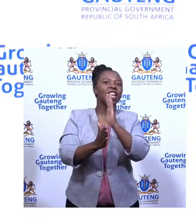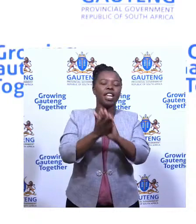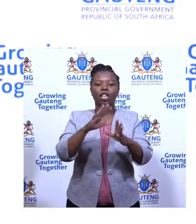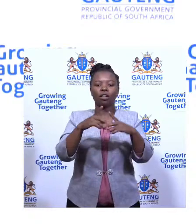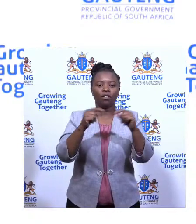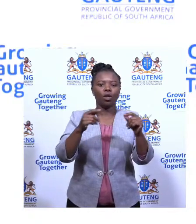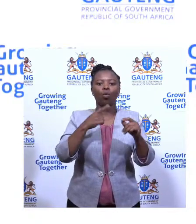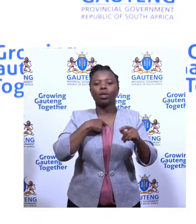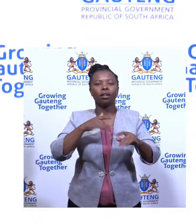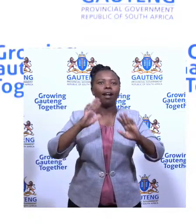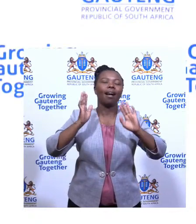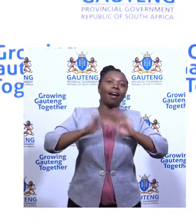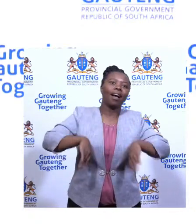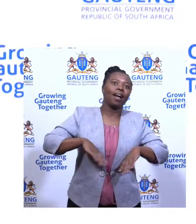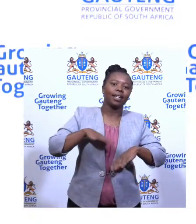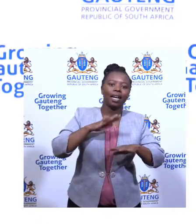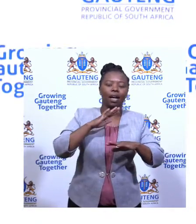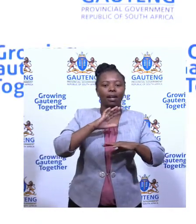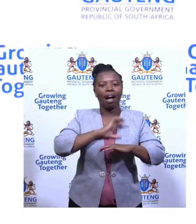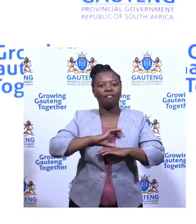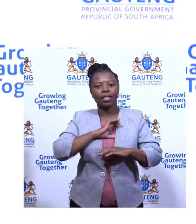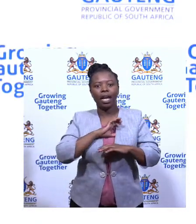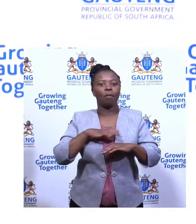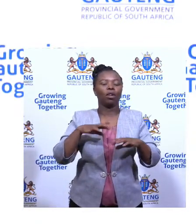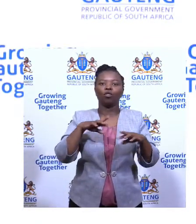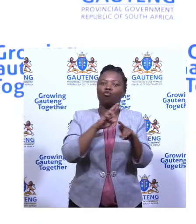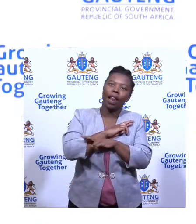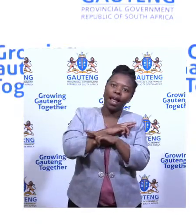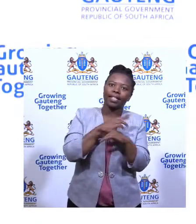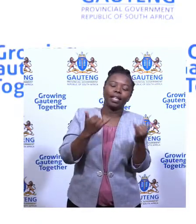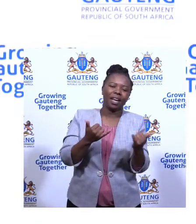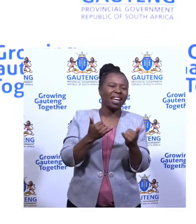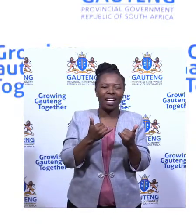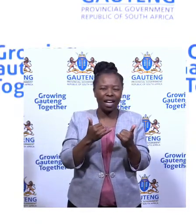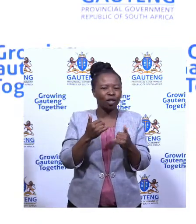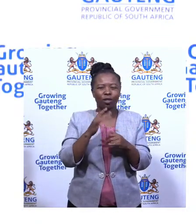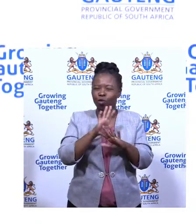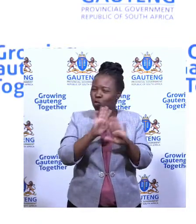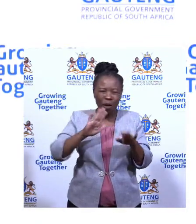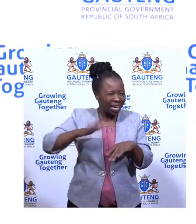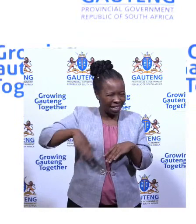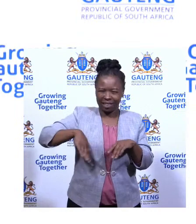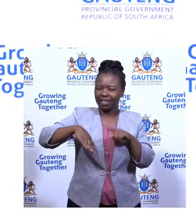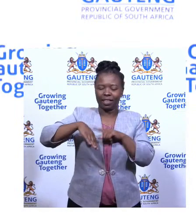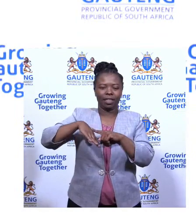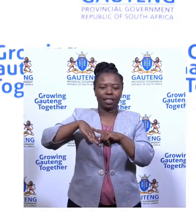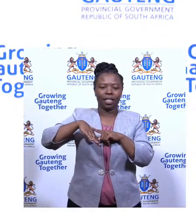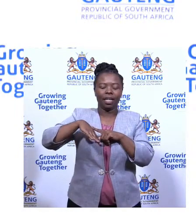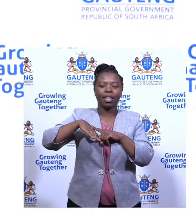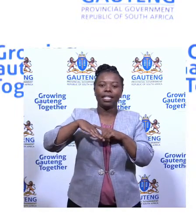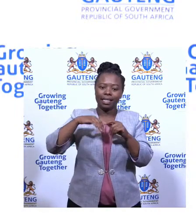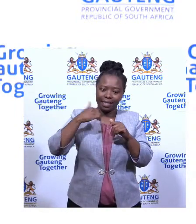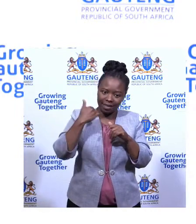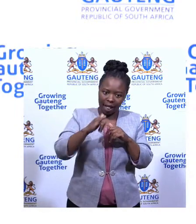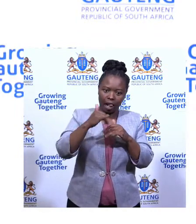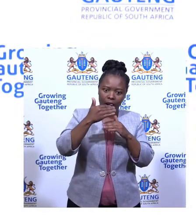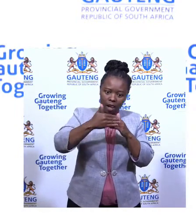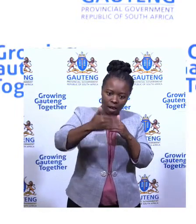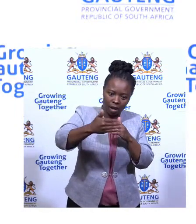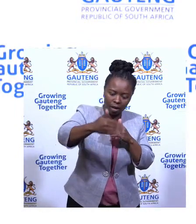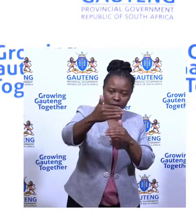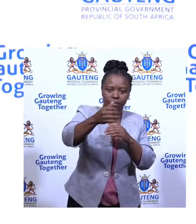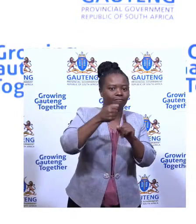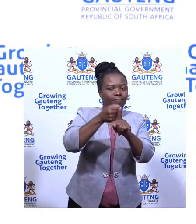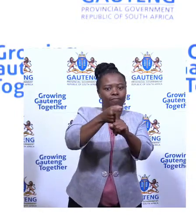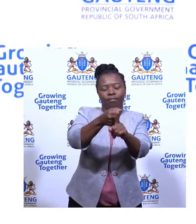mustn't be complacent. We mustn't say we have overcome, not yet. The journey ahead is still there, and it